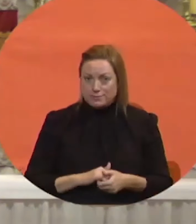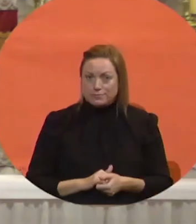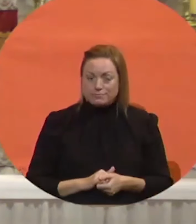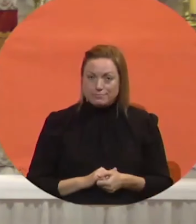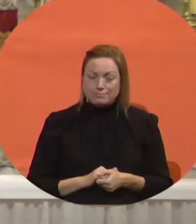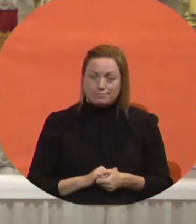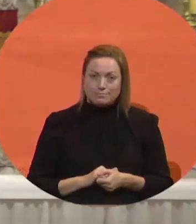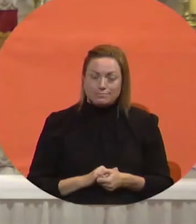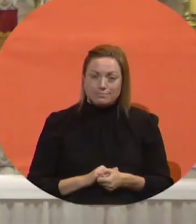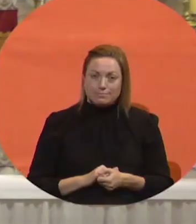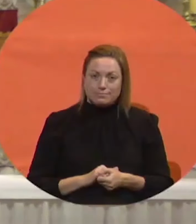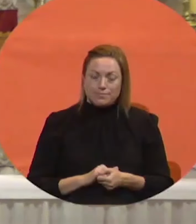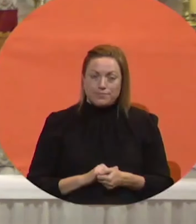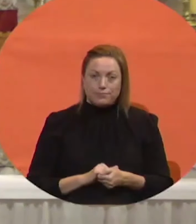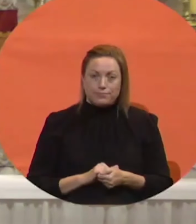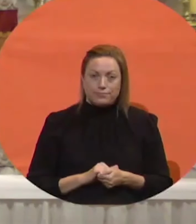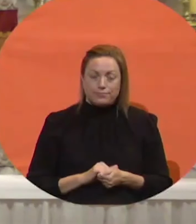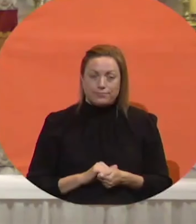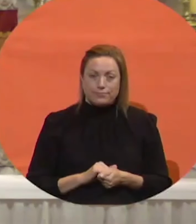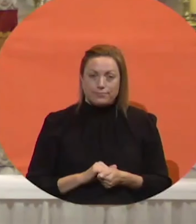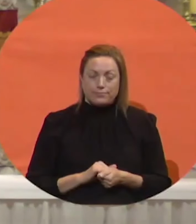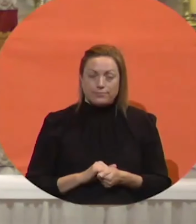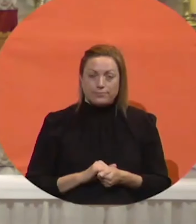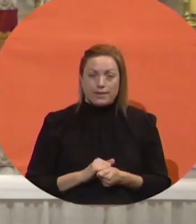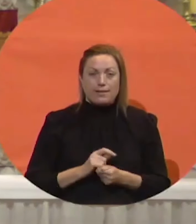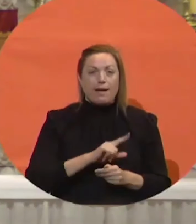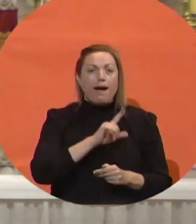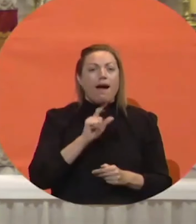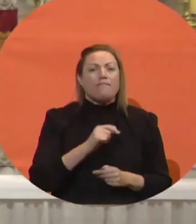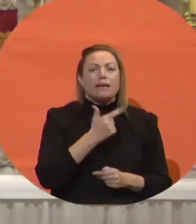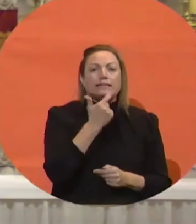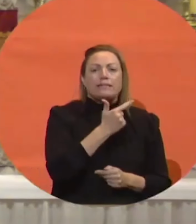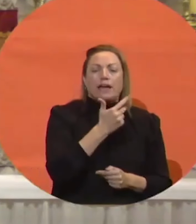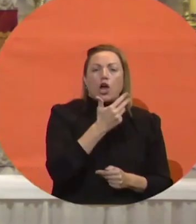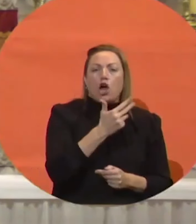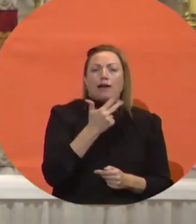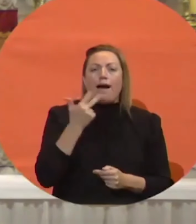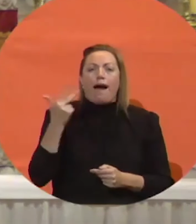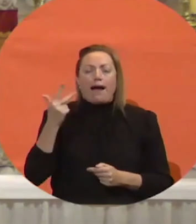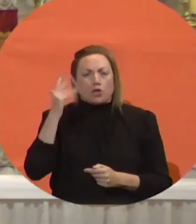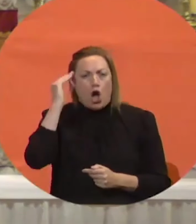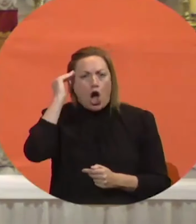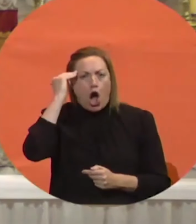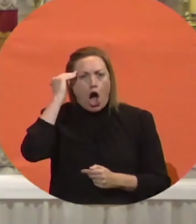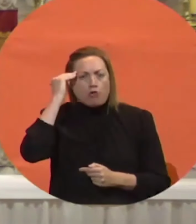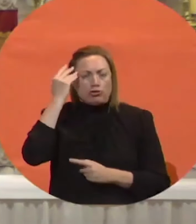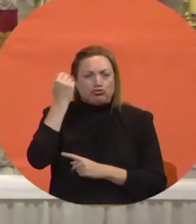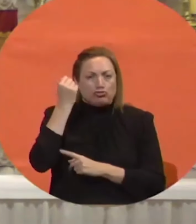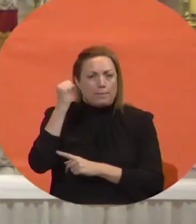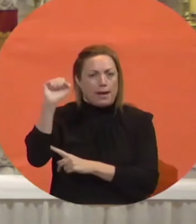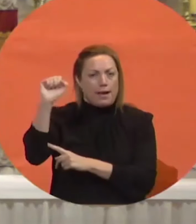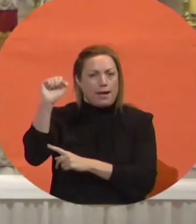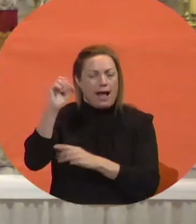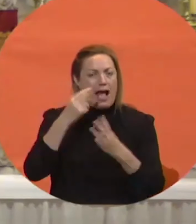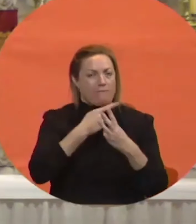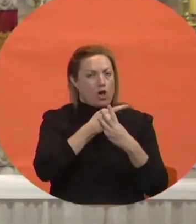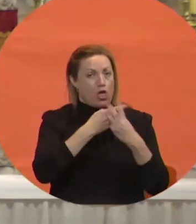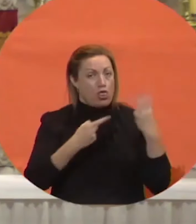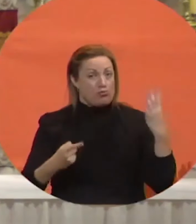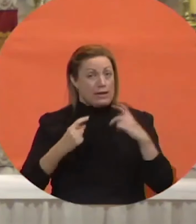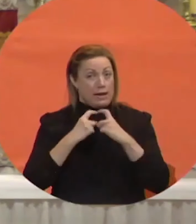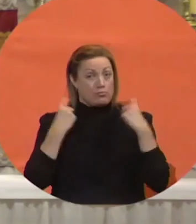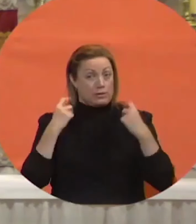Following the 1798 Irish Rebellion, 3 priests arrived as political